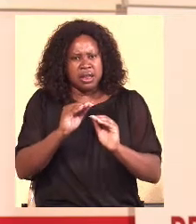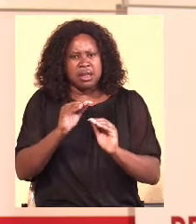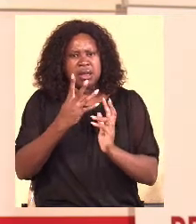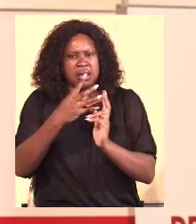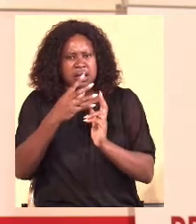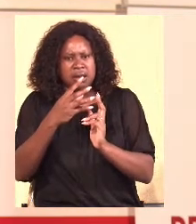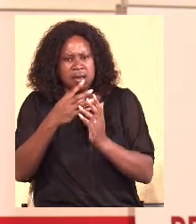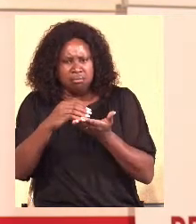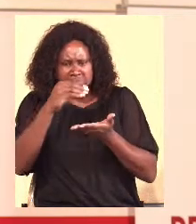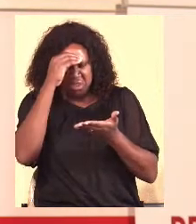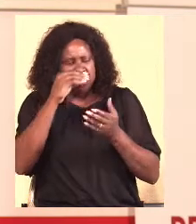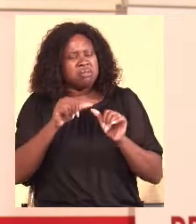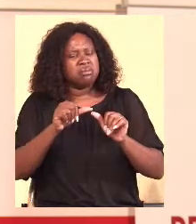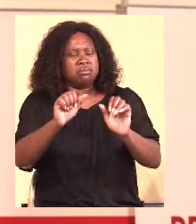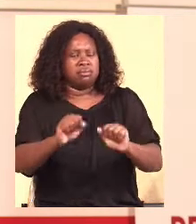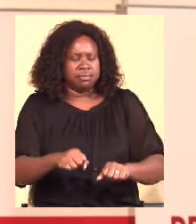continue.